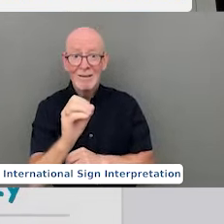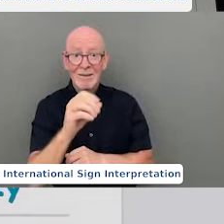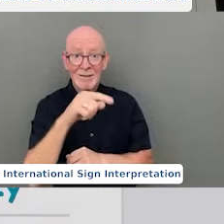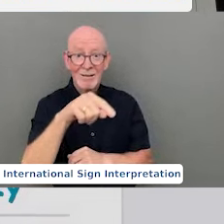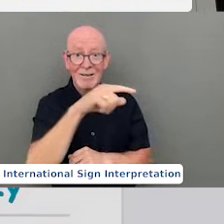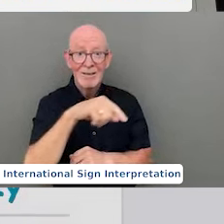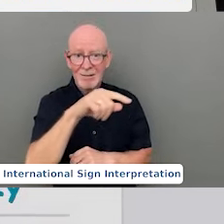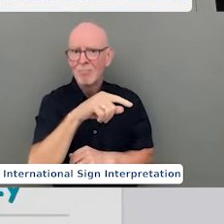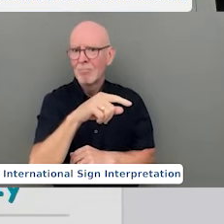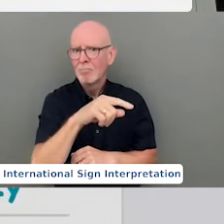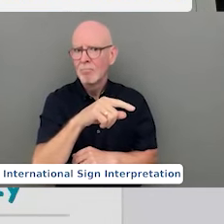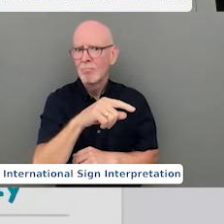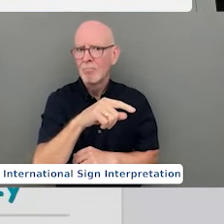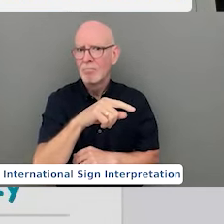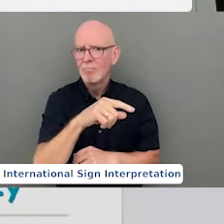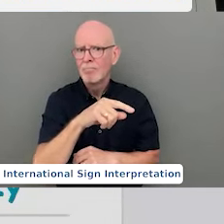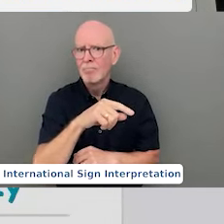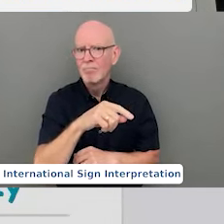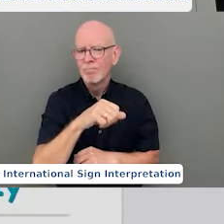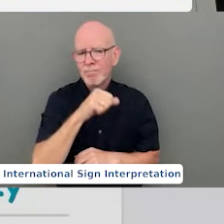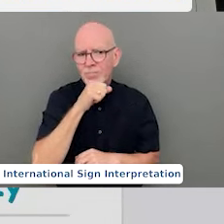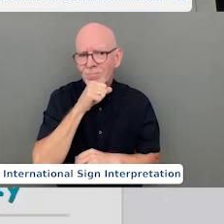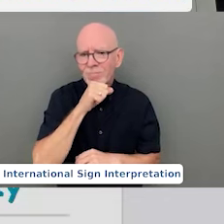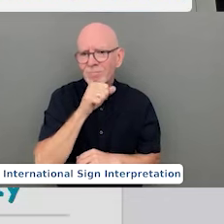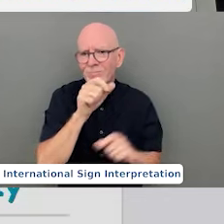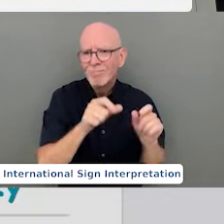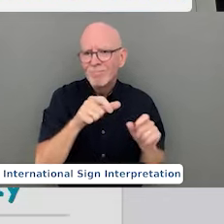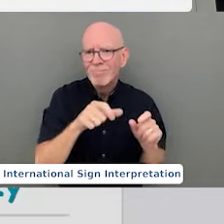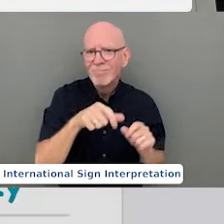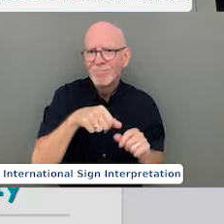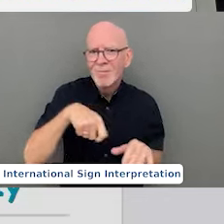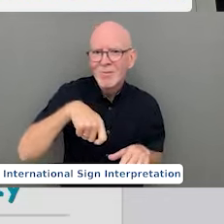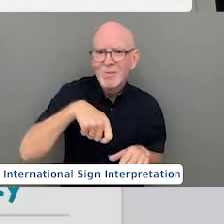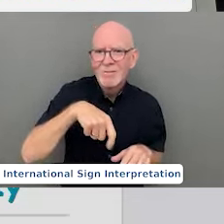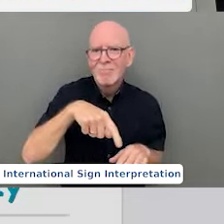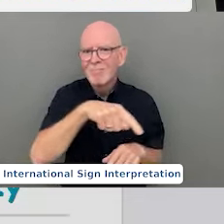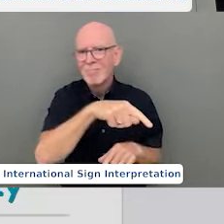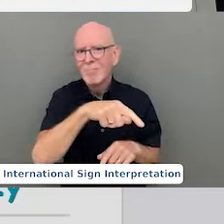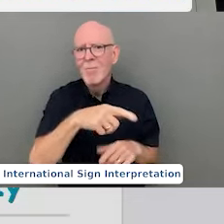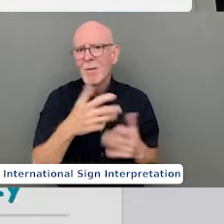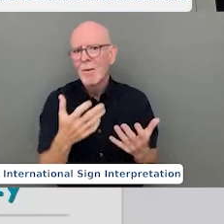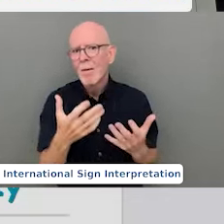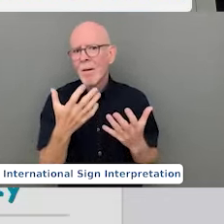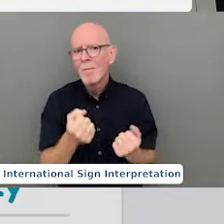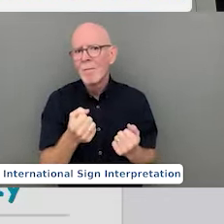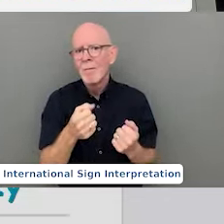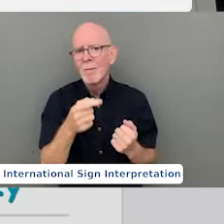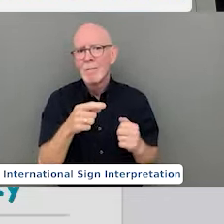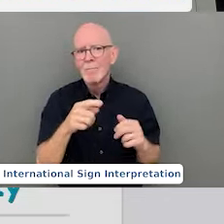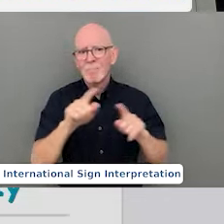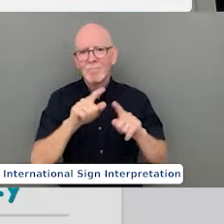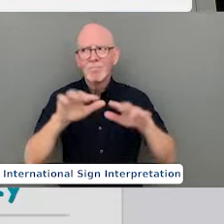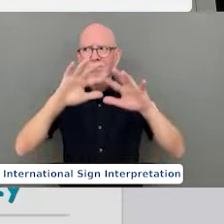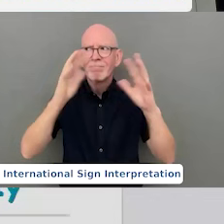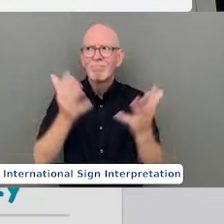composed around 2.2 million people, and half or 60% of